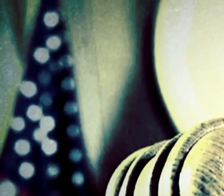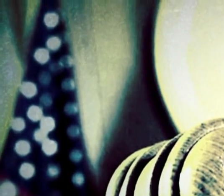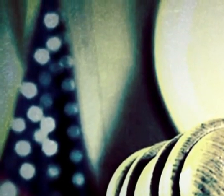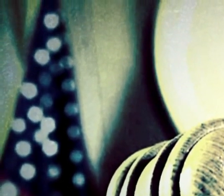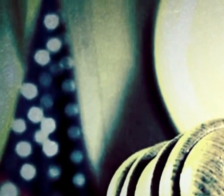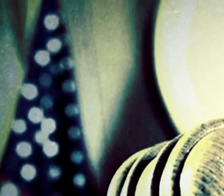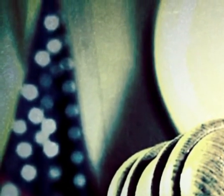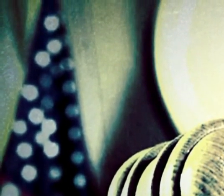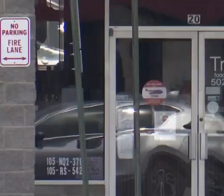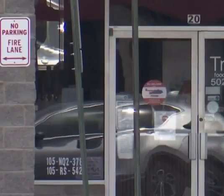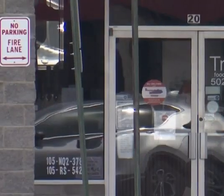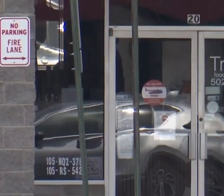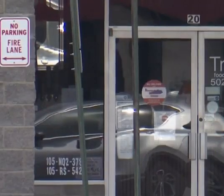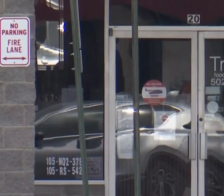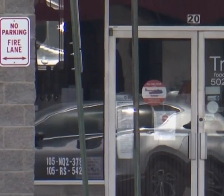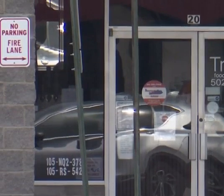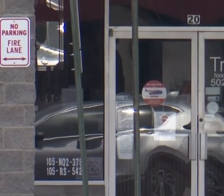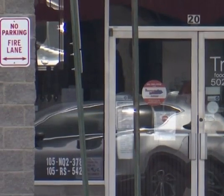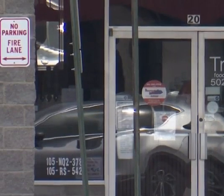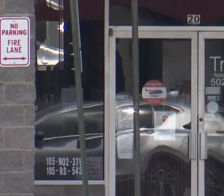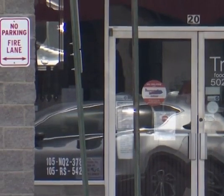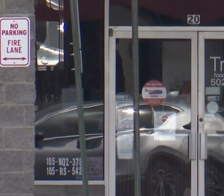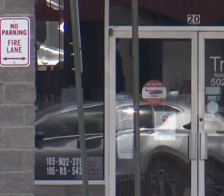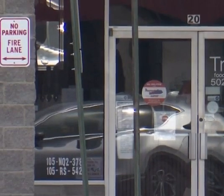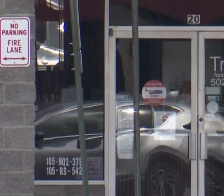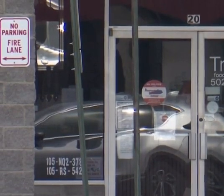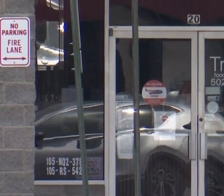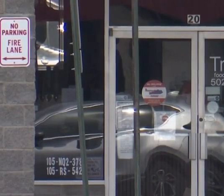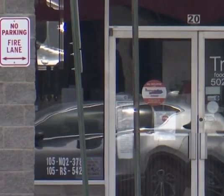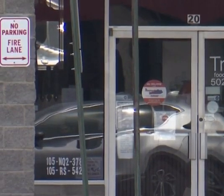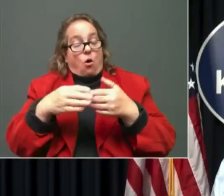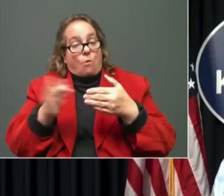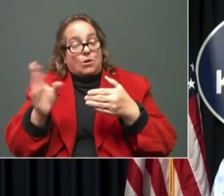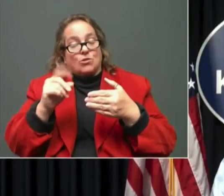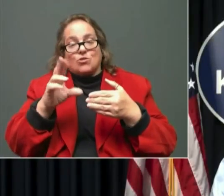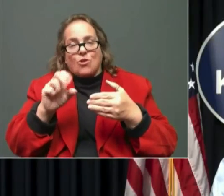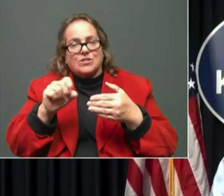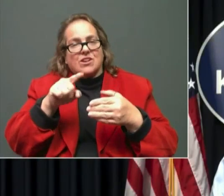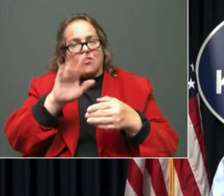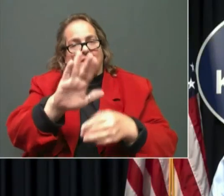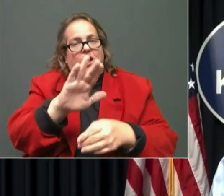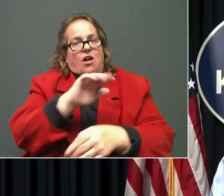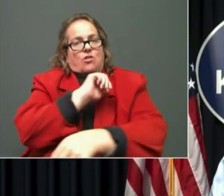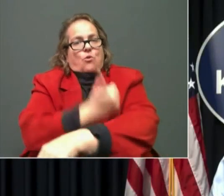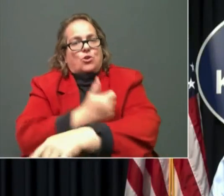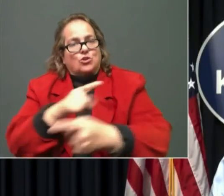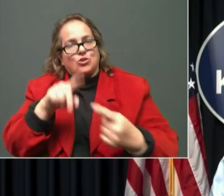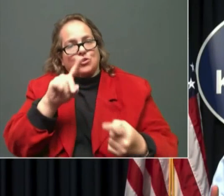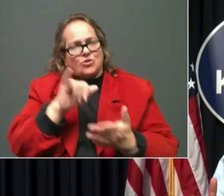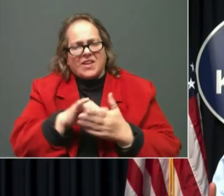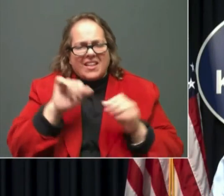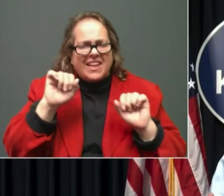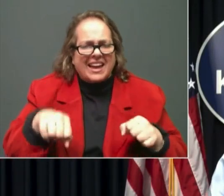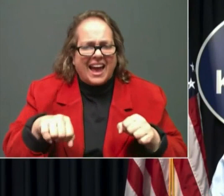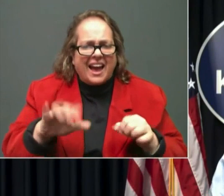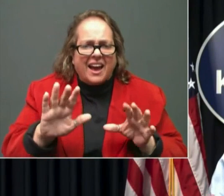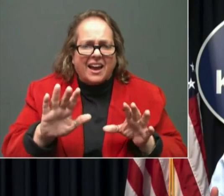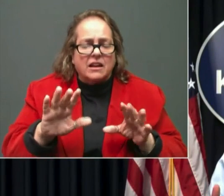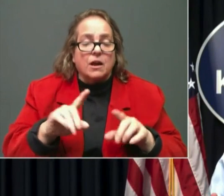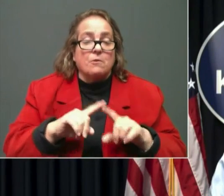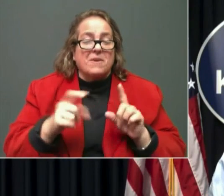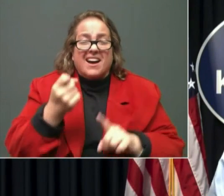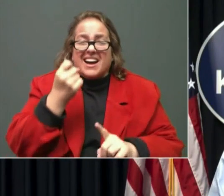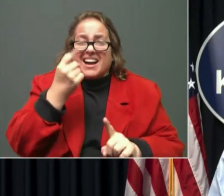health, a decision the plaintiffs believe he made in error. Today, Beshear said the right ruling was made. We are so